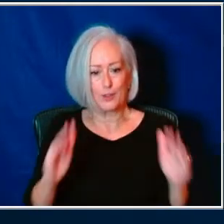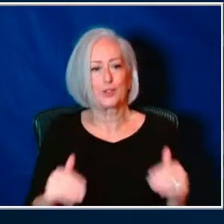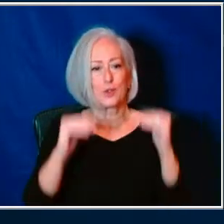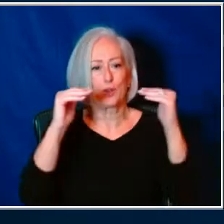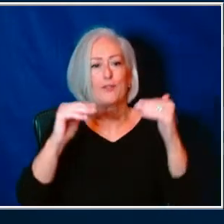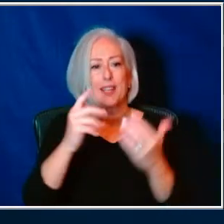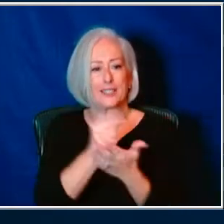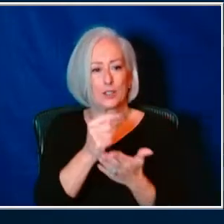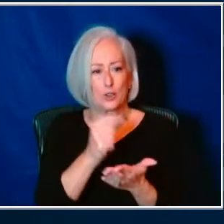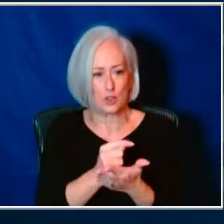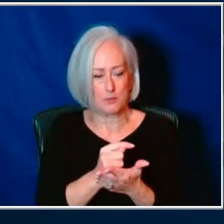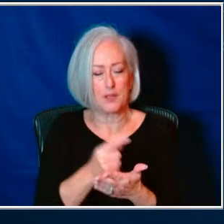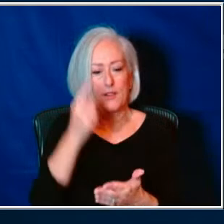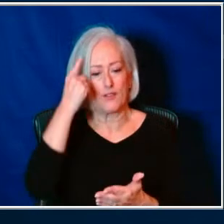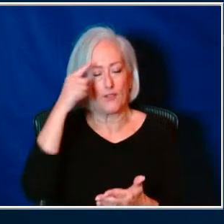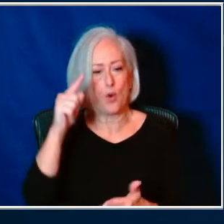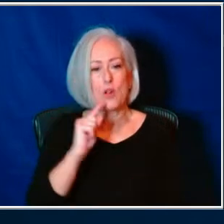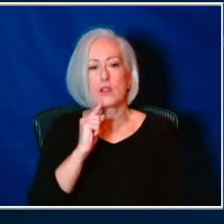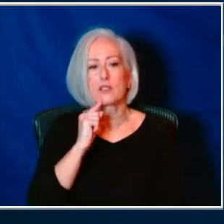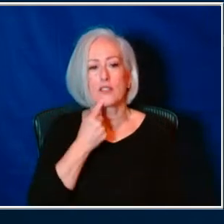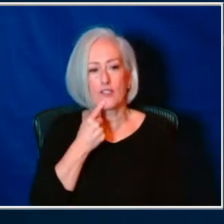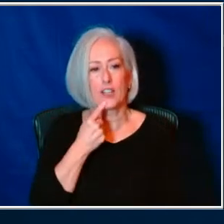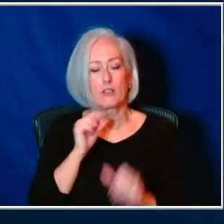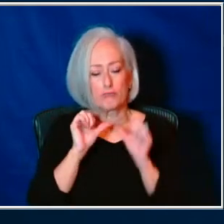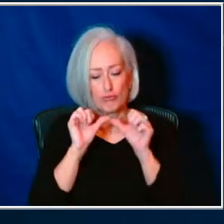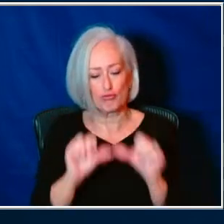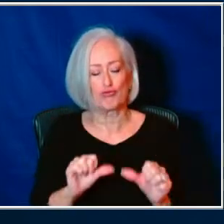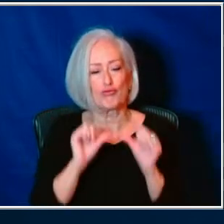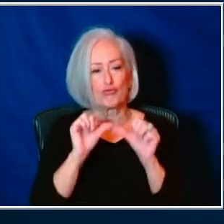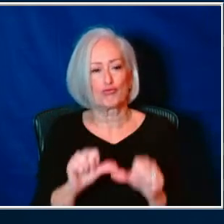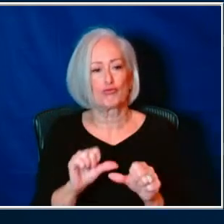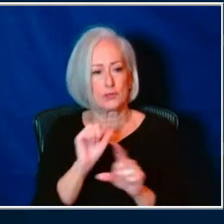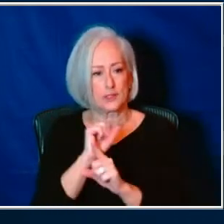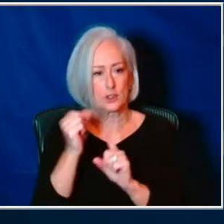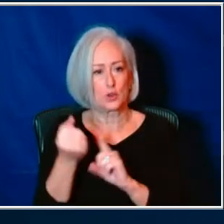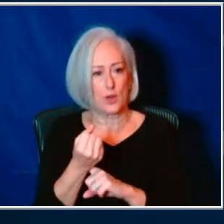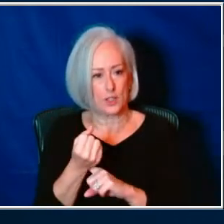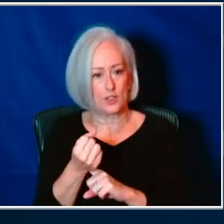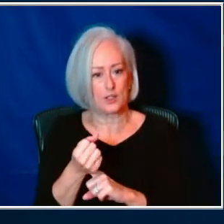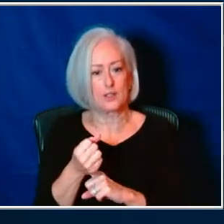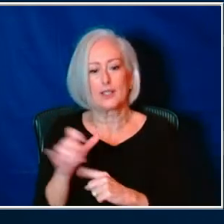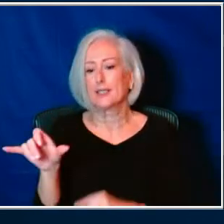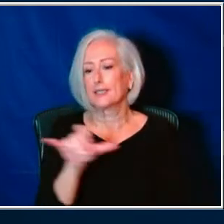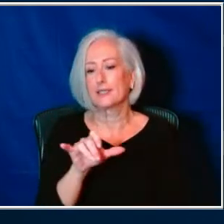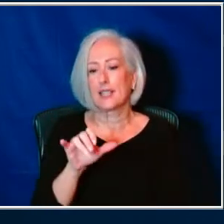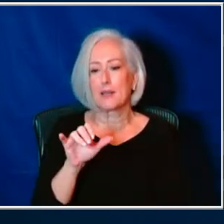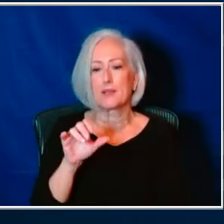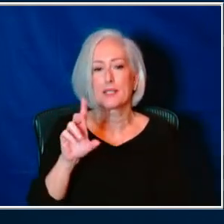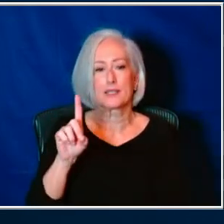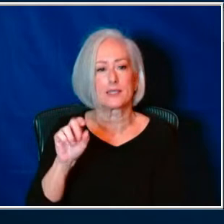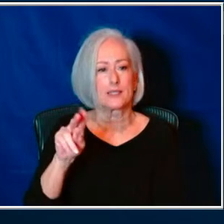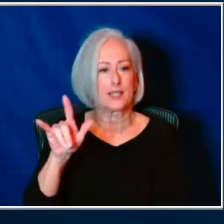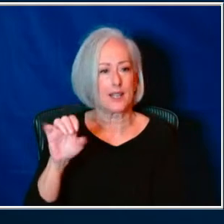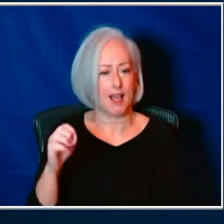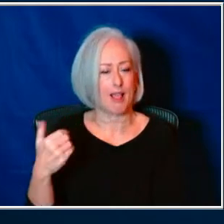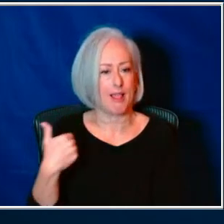chronic conditions like what Danielle Ragsdale has, because it's pretty clear